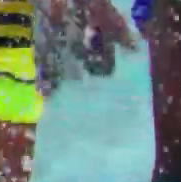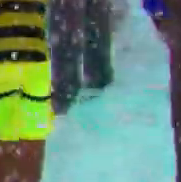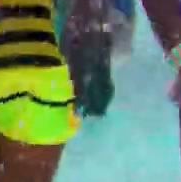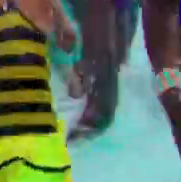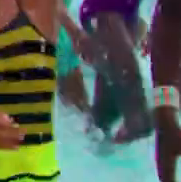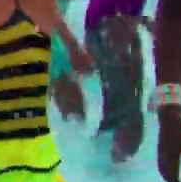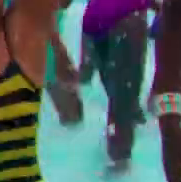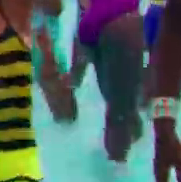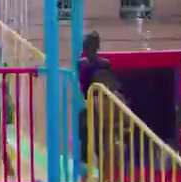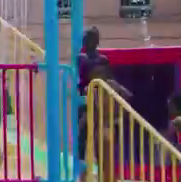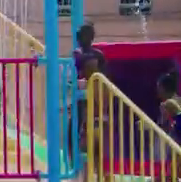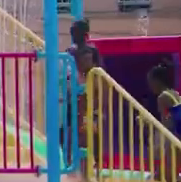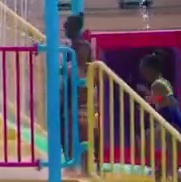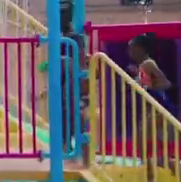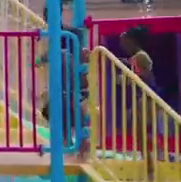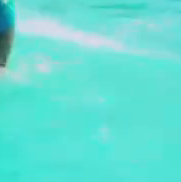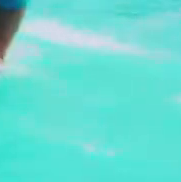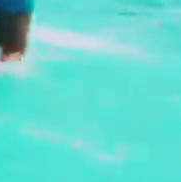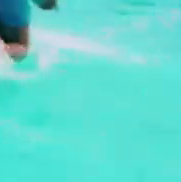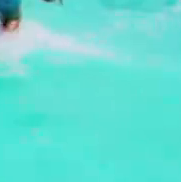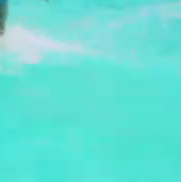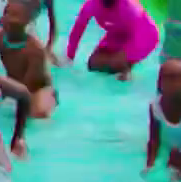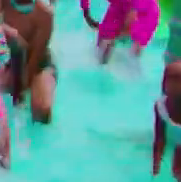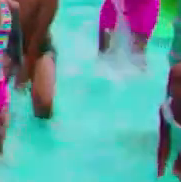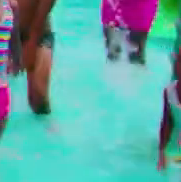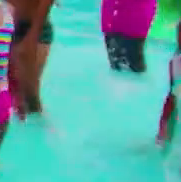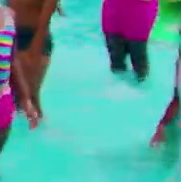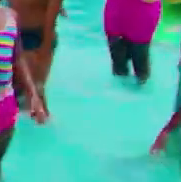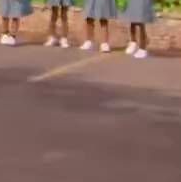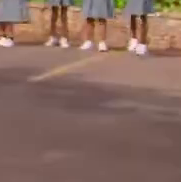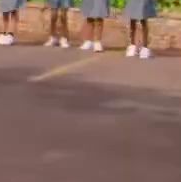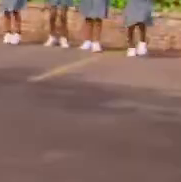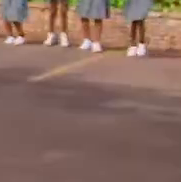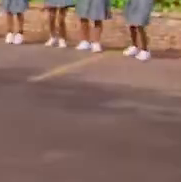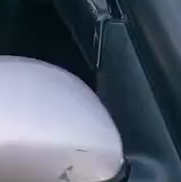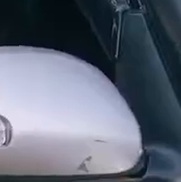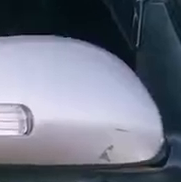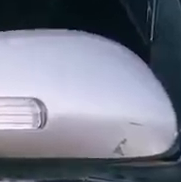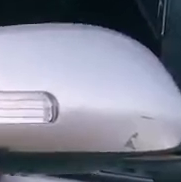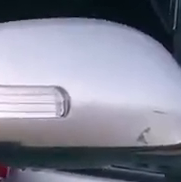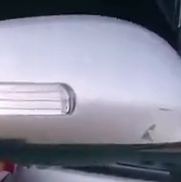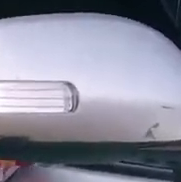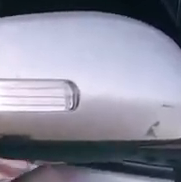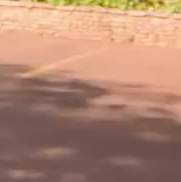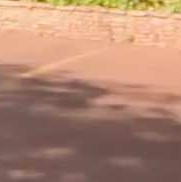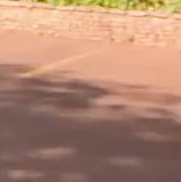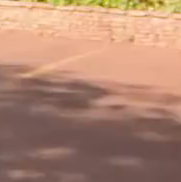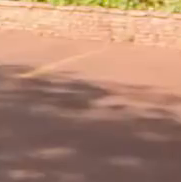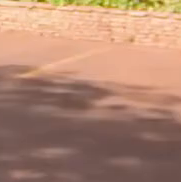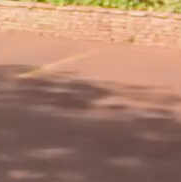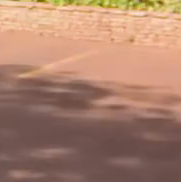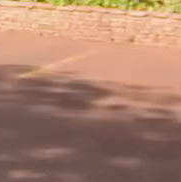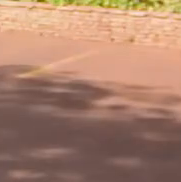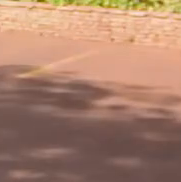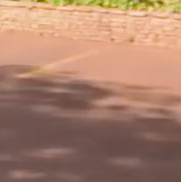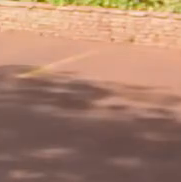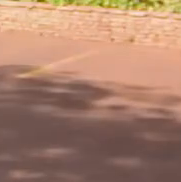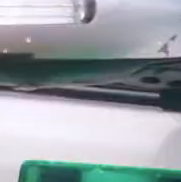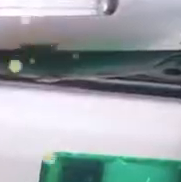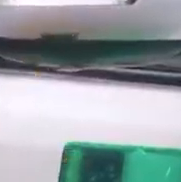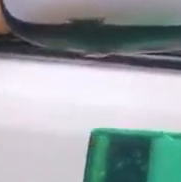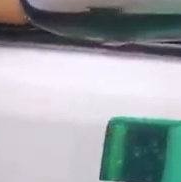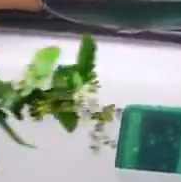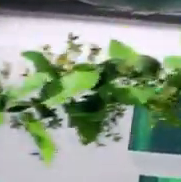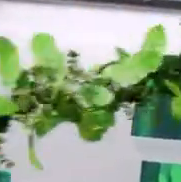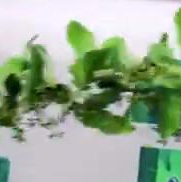Morbid. Tell me, kids, the scent. Any irritations? No more rashes and irritations. Morvit Herbal Jelly and Herbal Soap is rich in natural